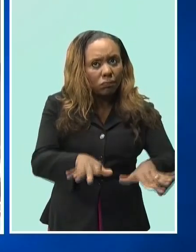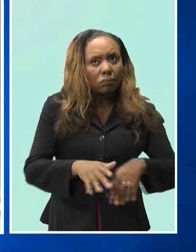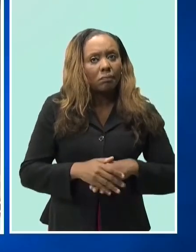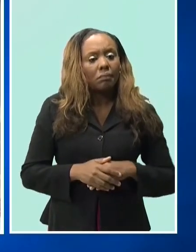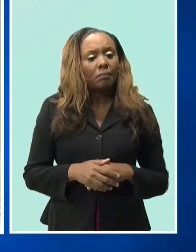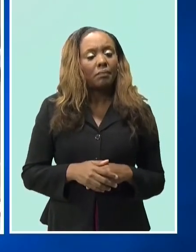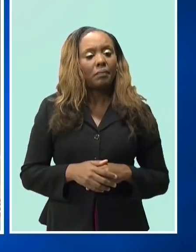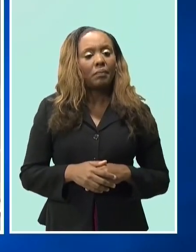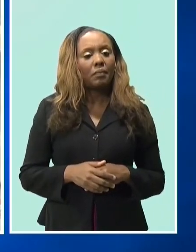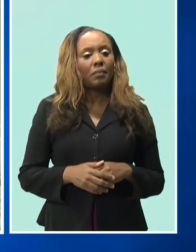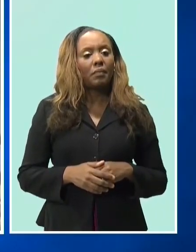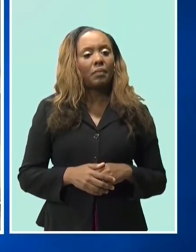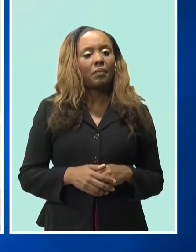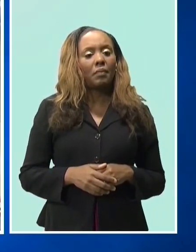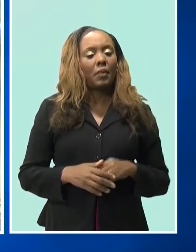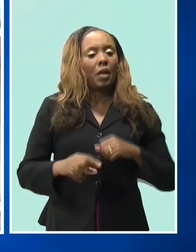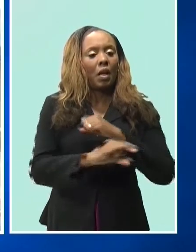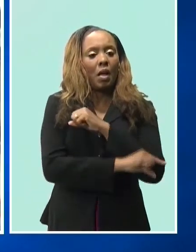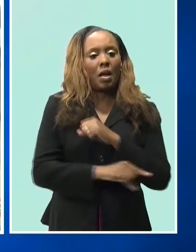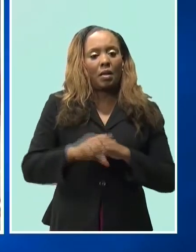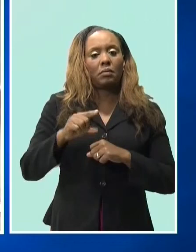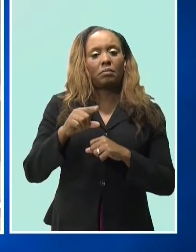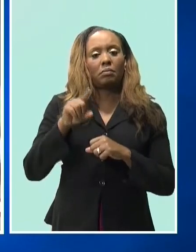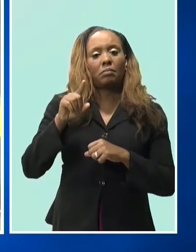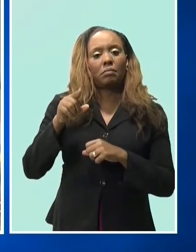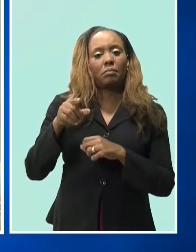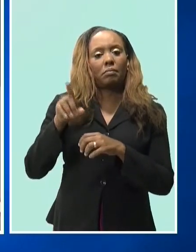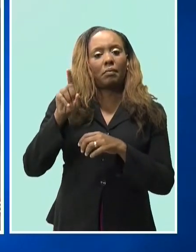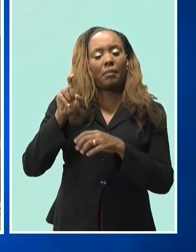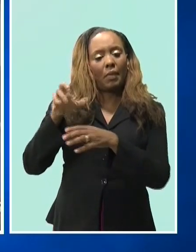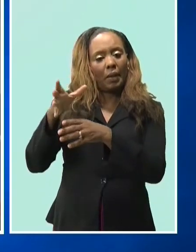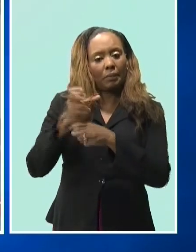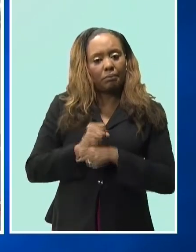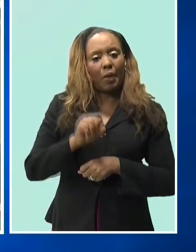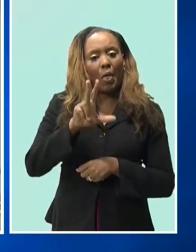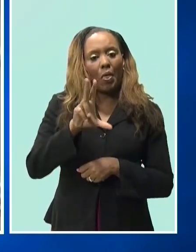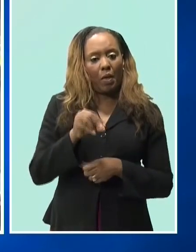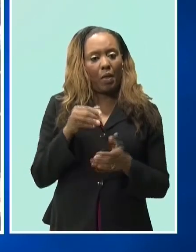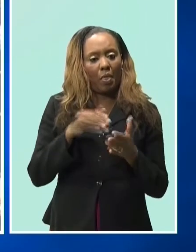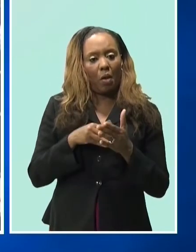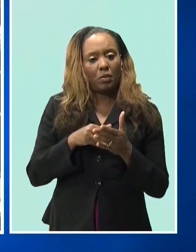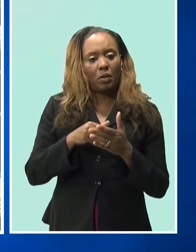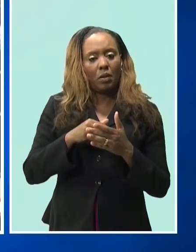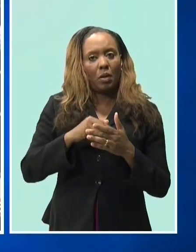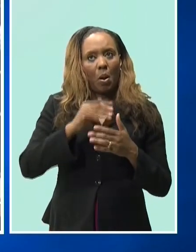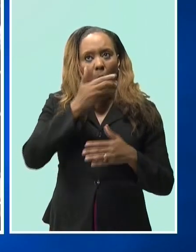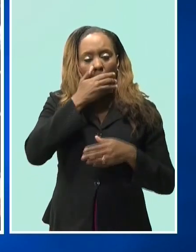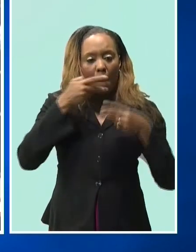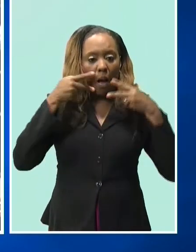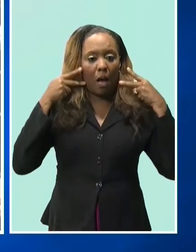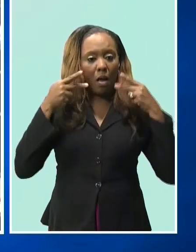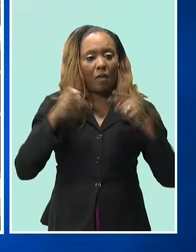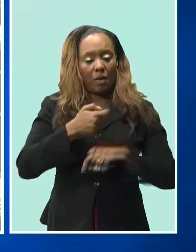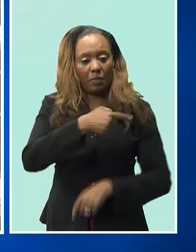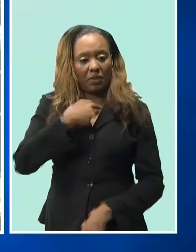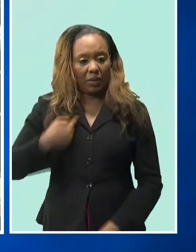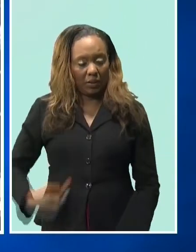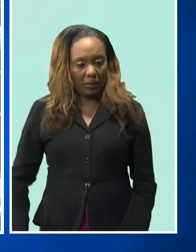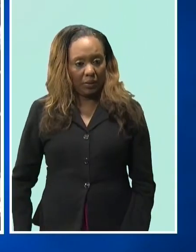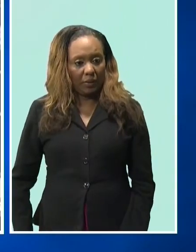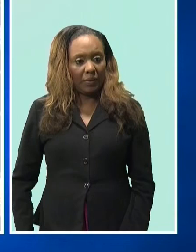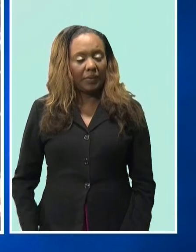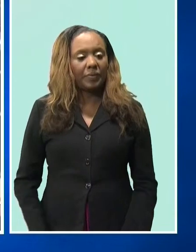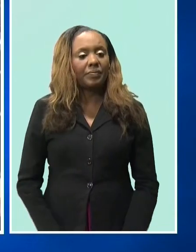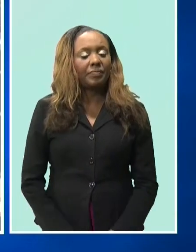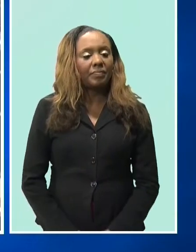see some 30,000 protective masks coming from China as part of a donation. I